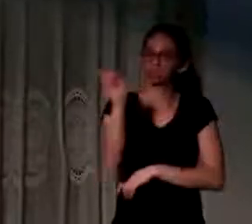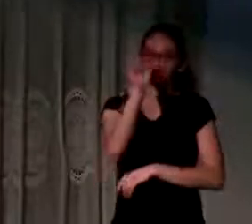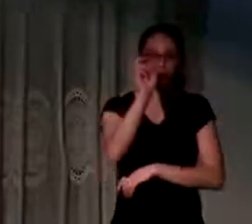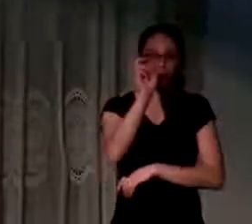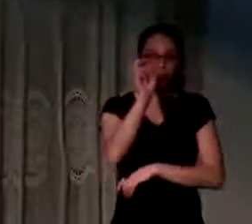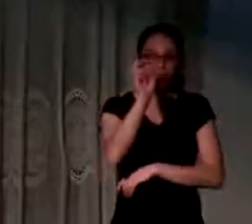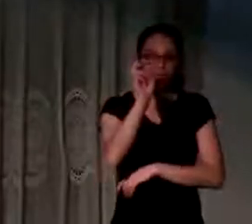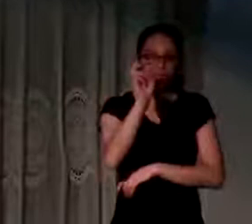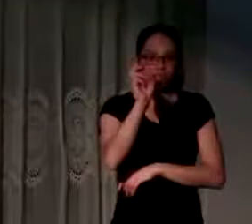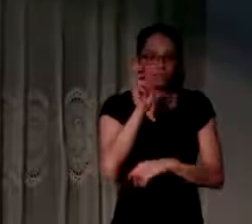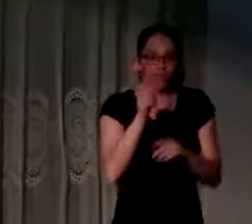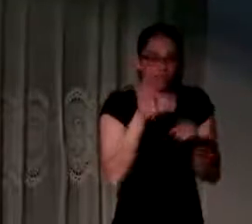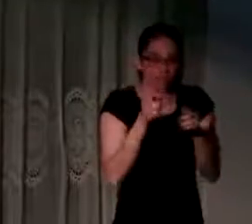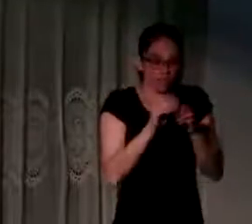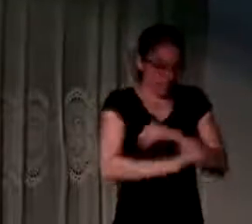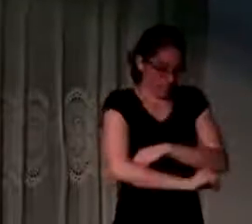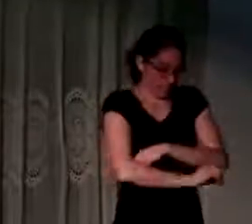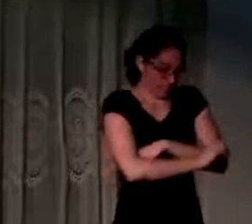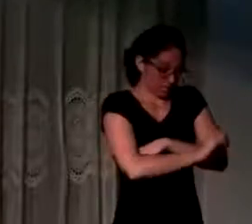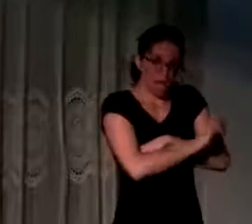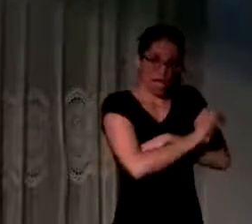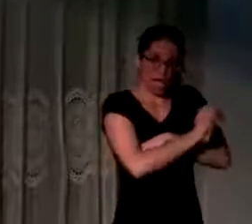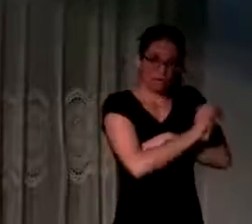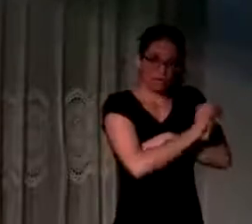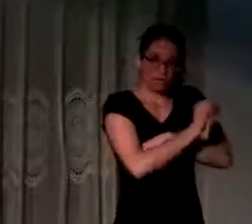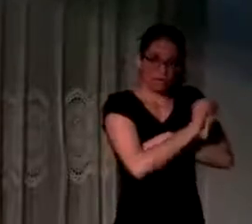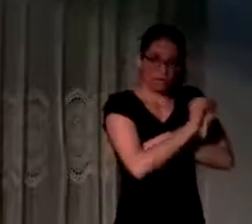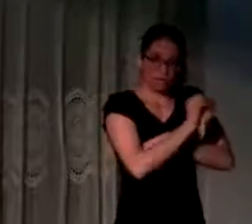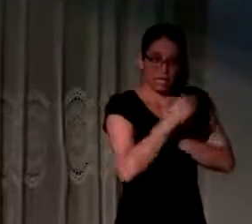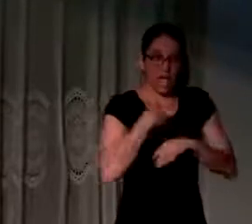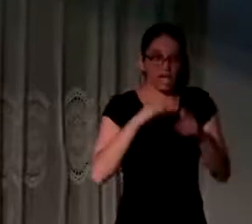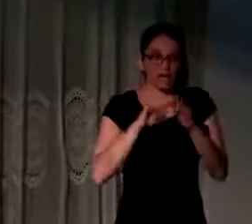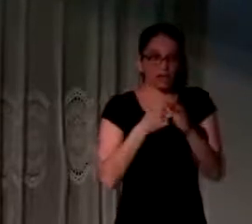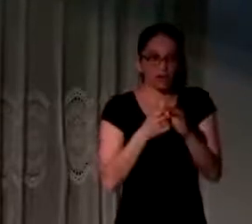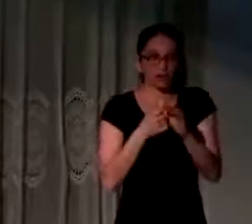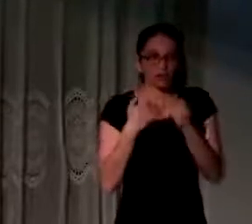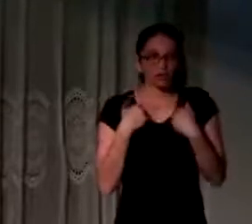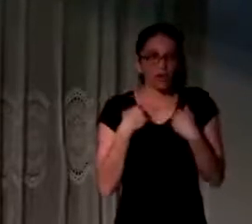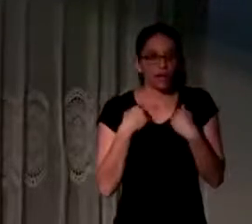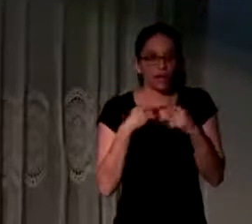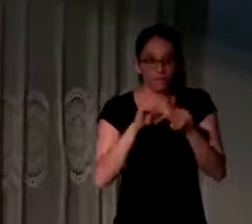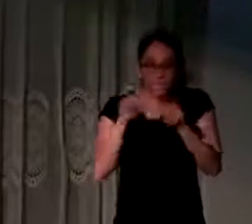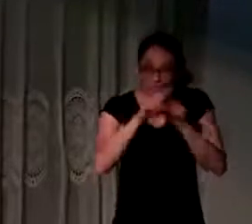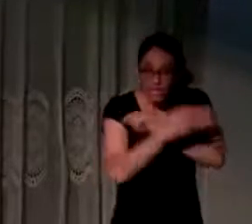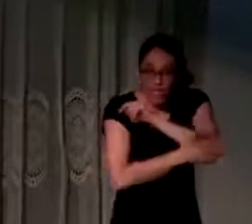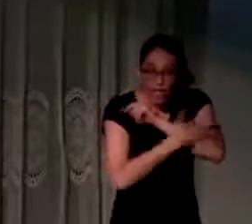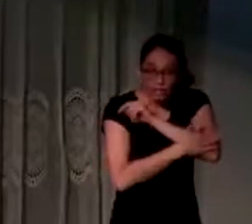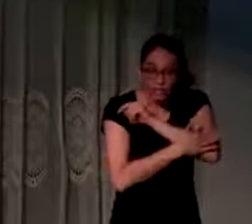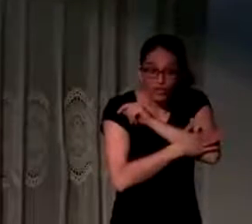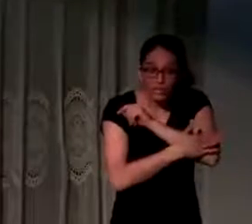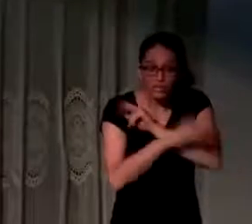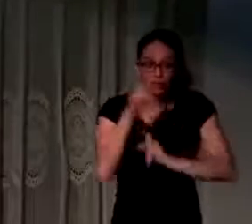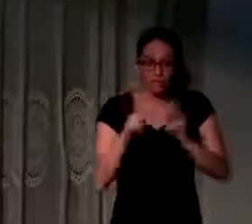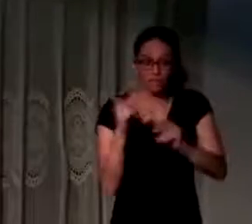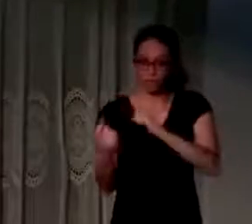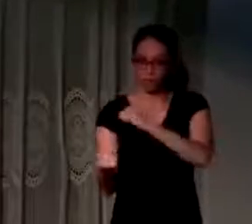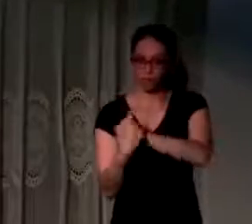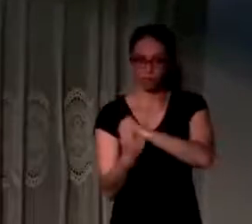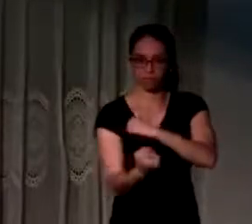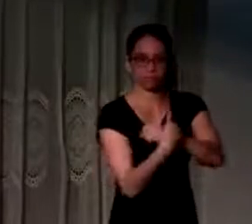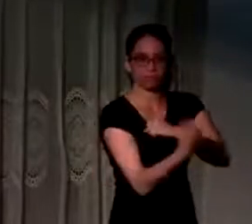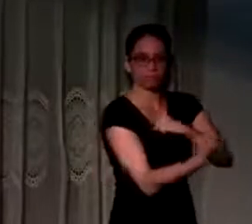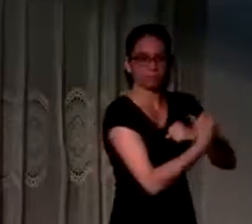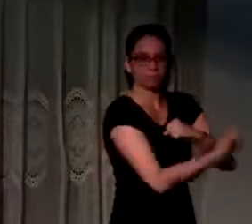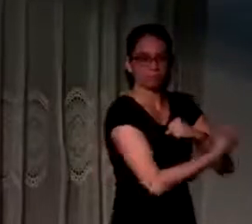As the sun rose, I began receiving these messages from around the world. I got to witness the resurrection